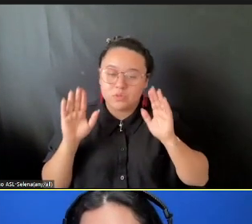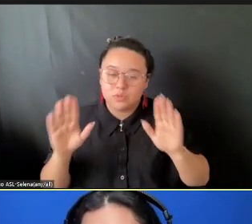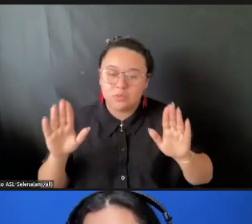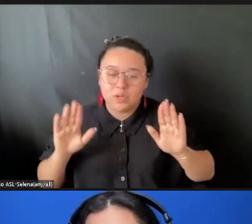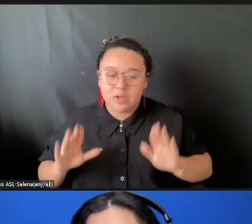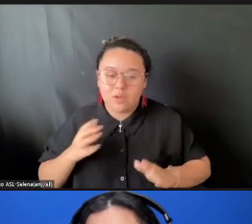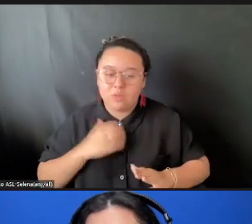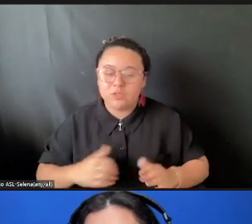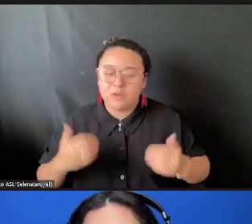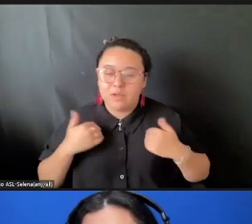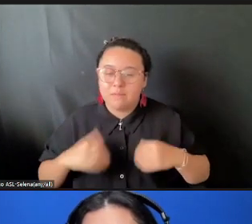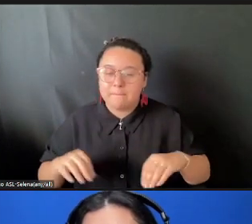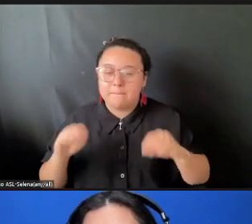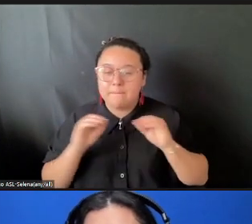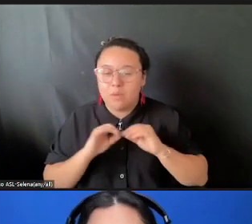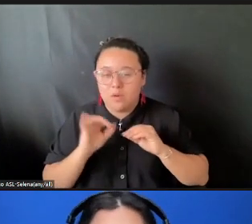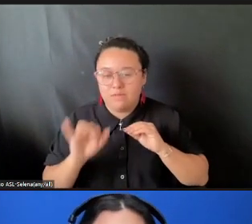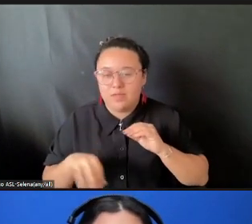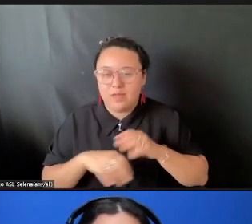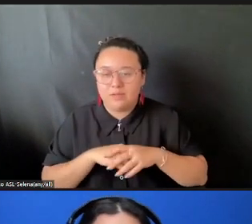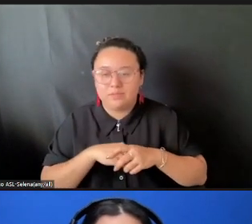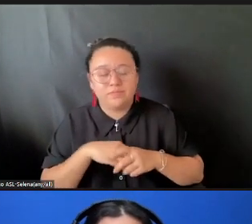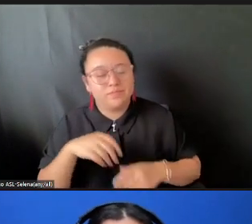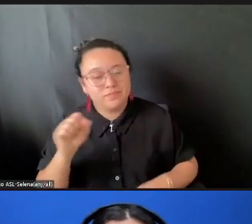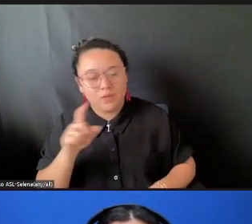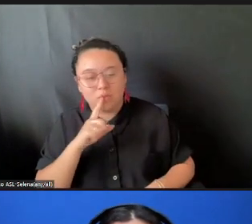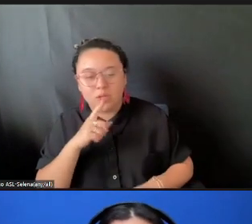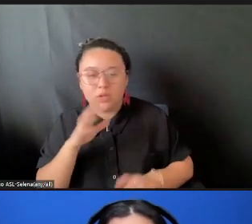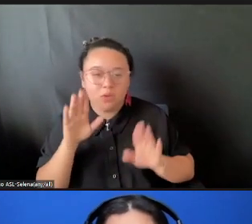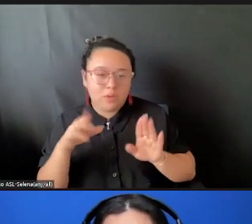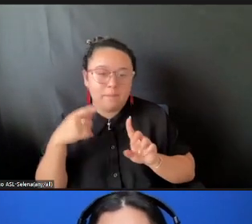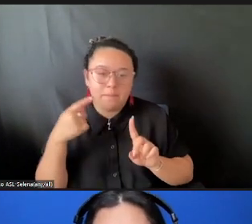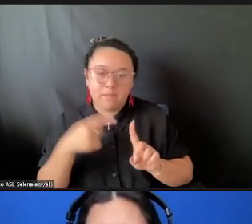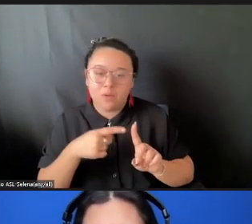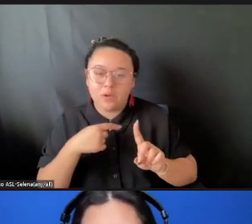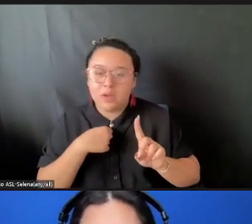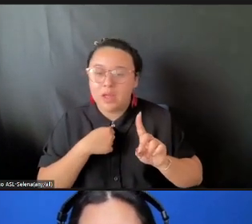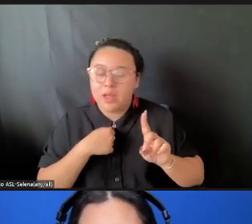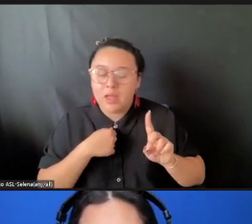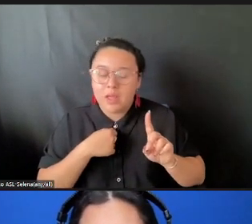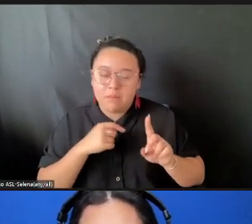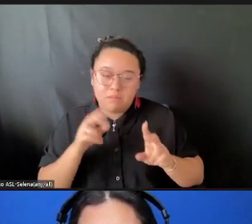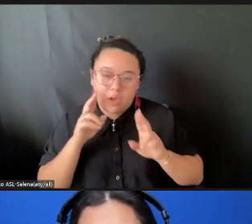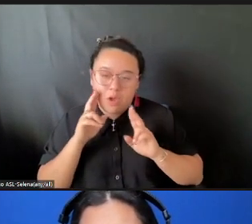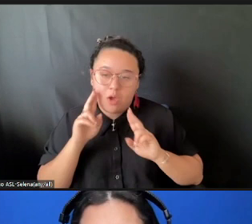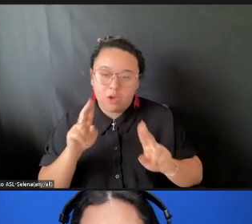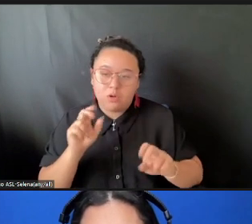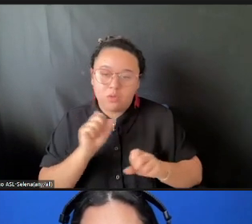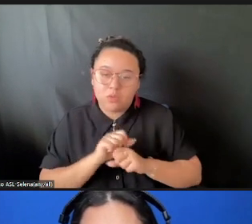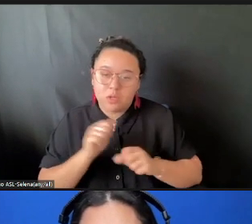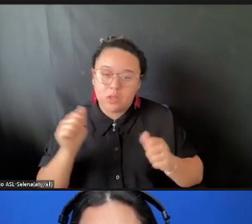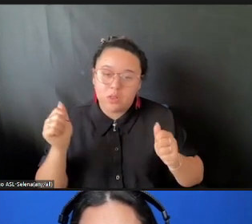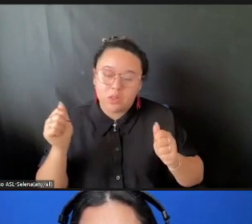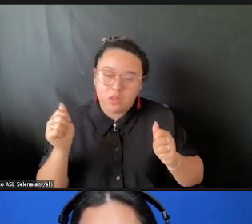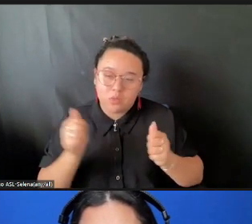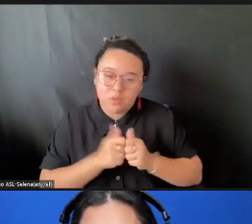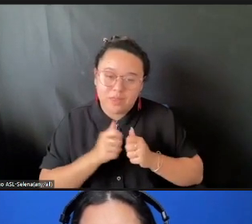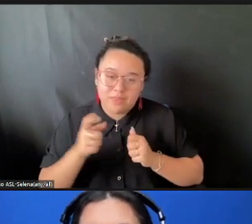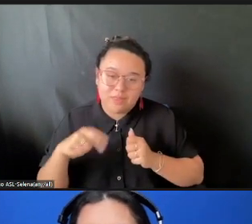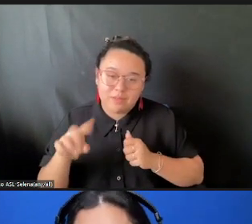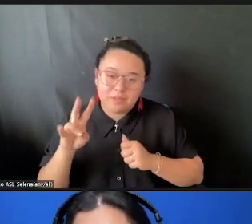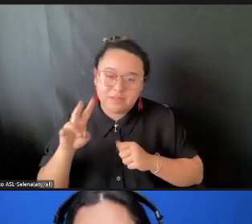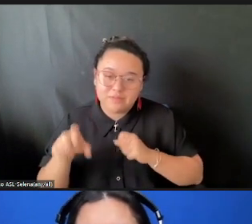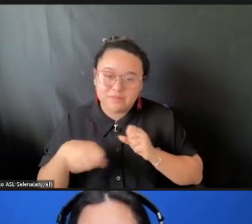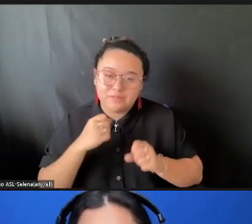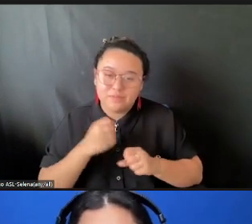that. Mm-hmm. That's a really great point. You know, I had the privilege of working very closely for 7 years with the Latino